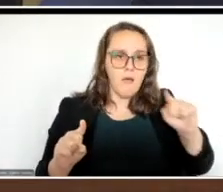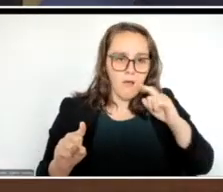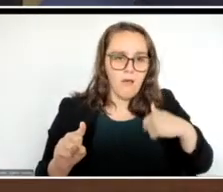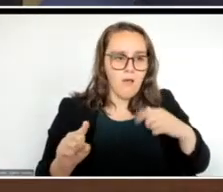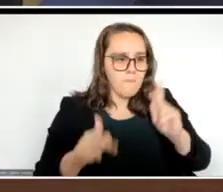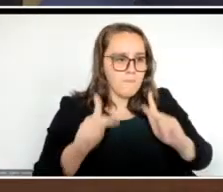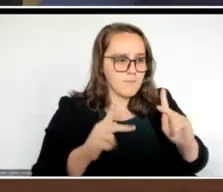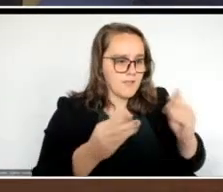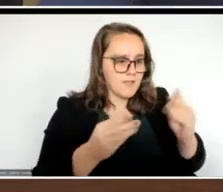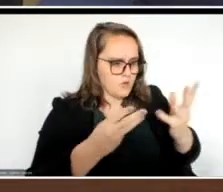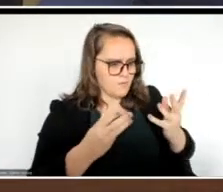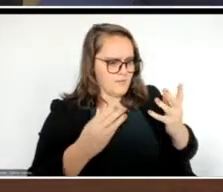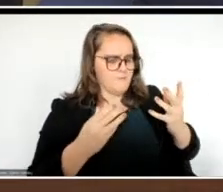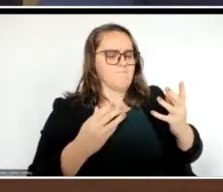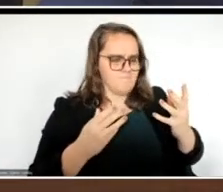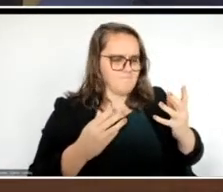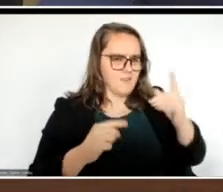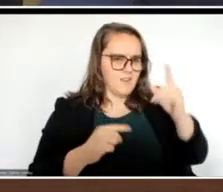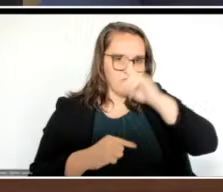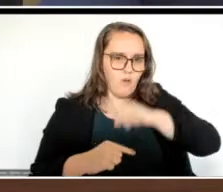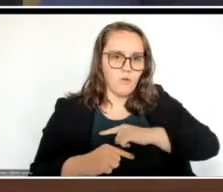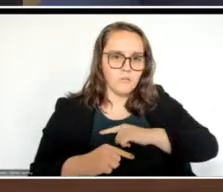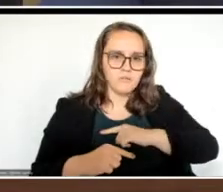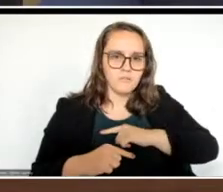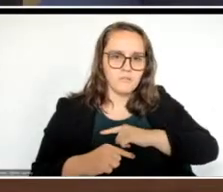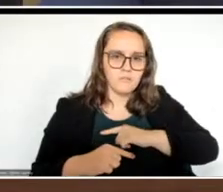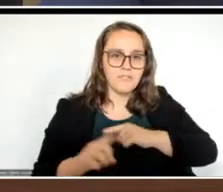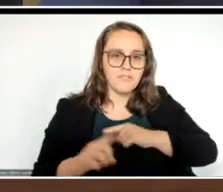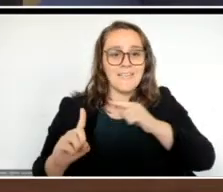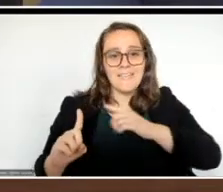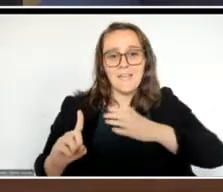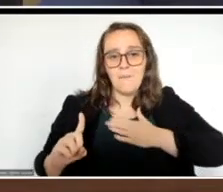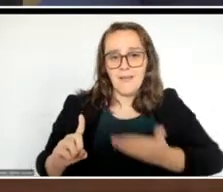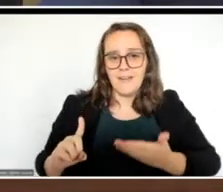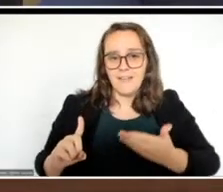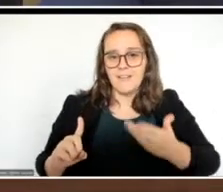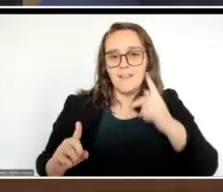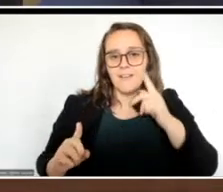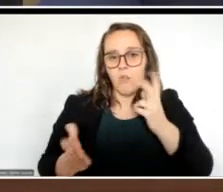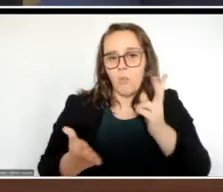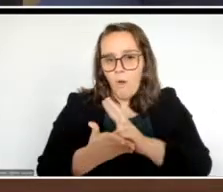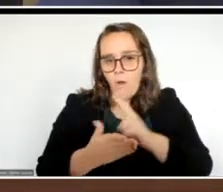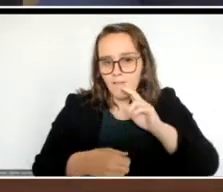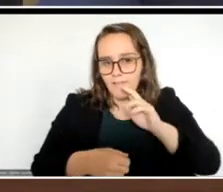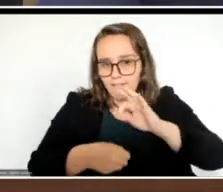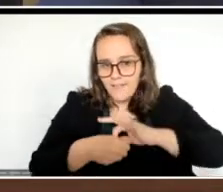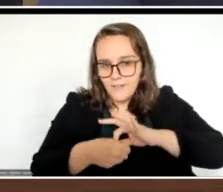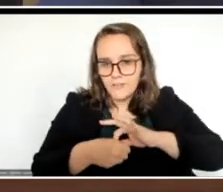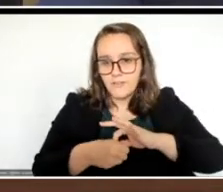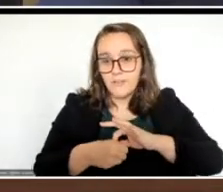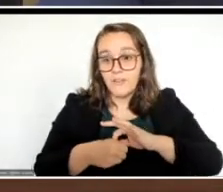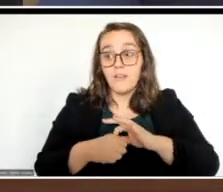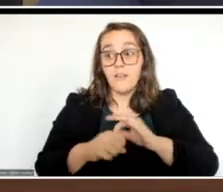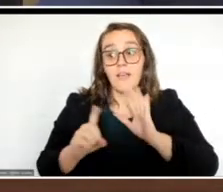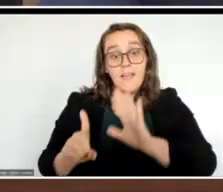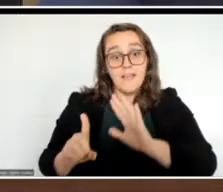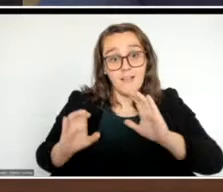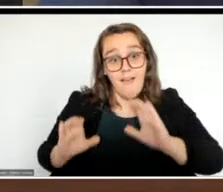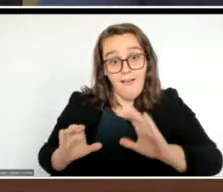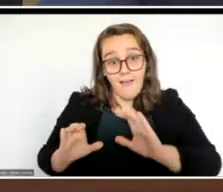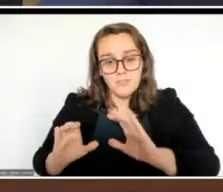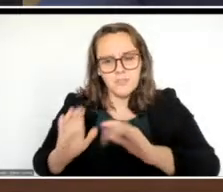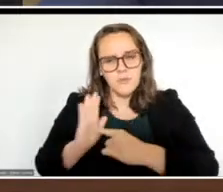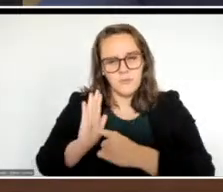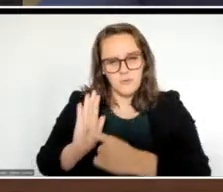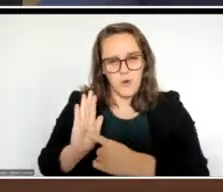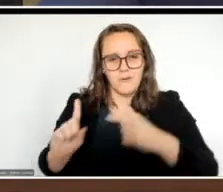false. He admitted he had lost the election. He took actions consistent with that belief. Claims